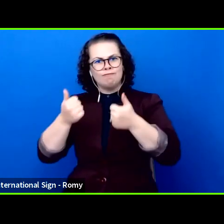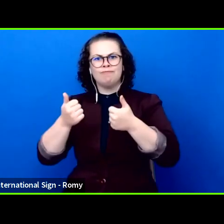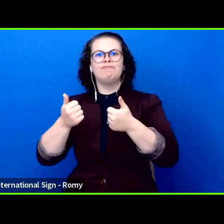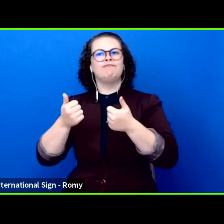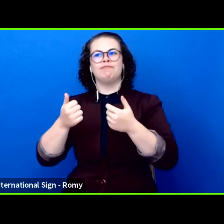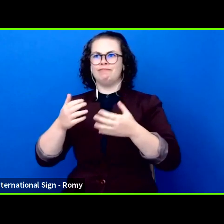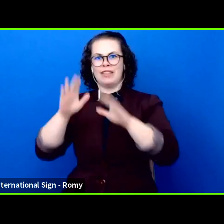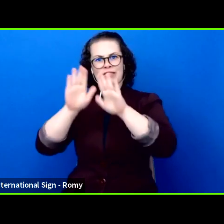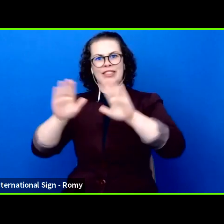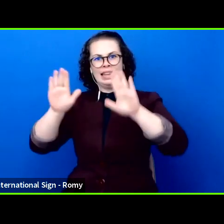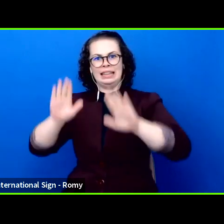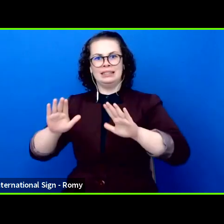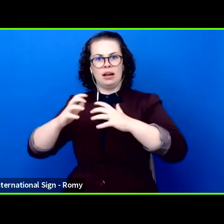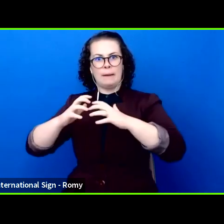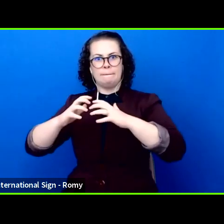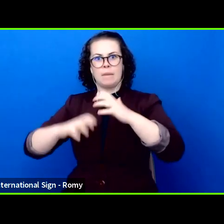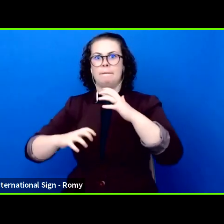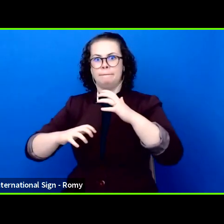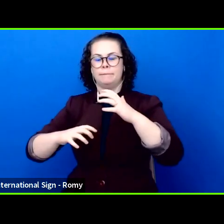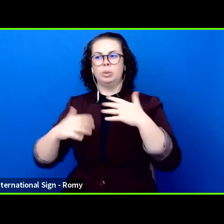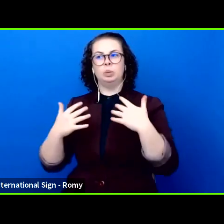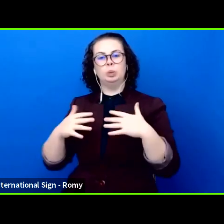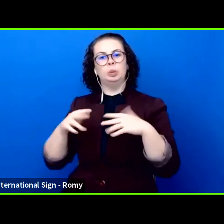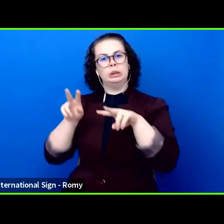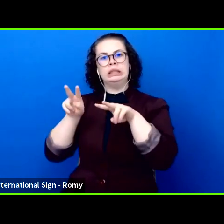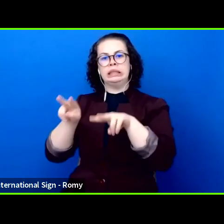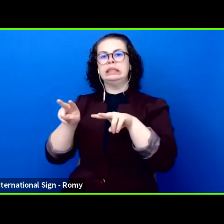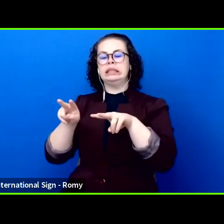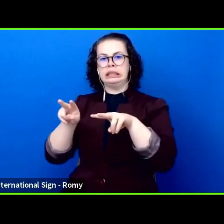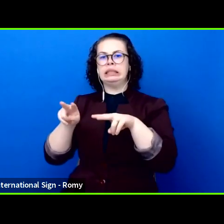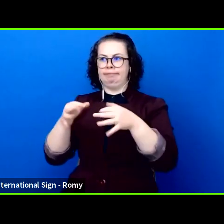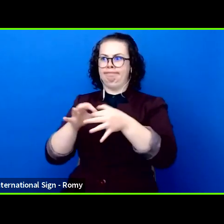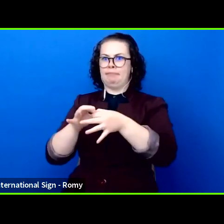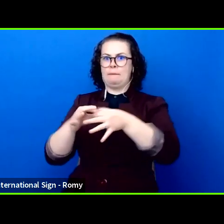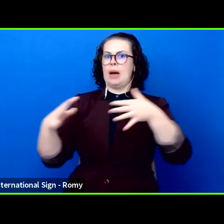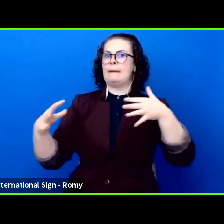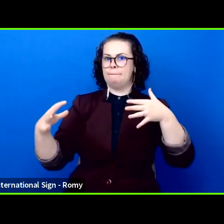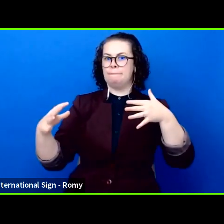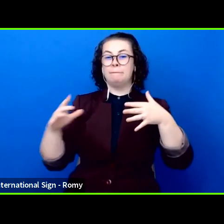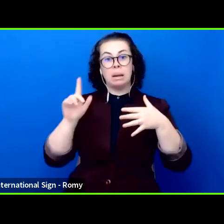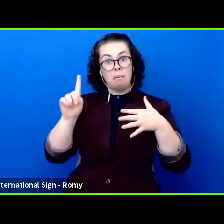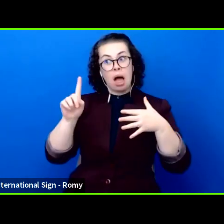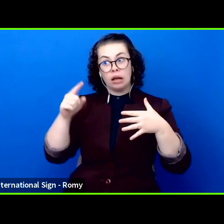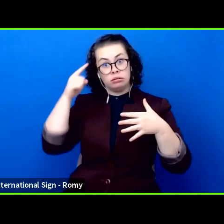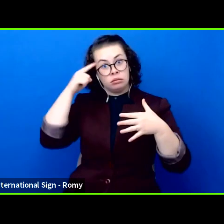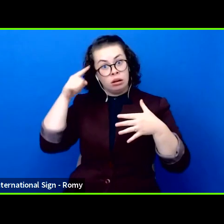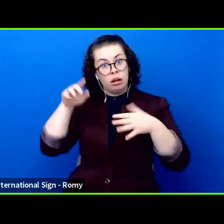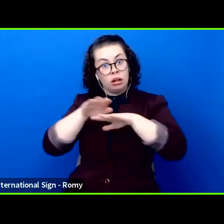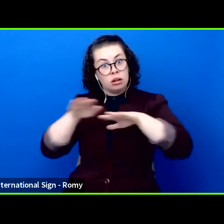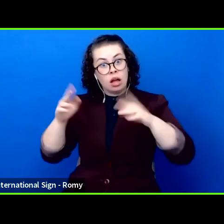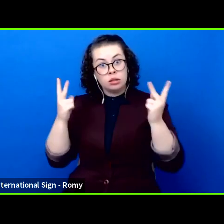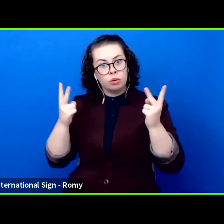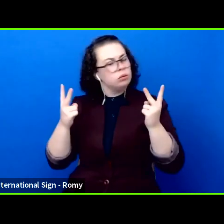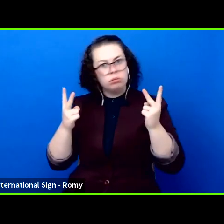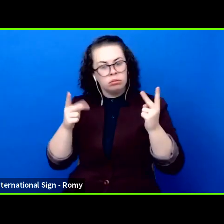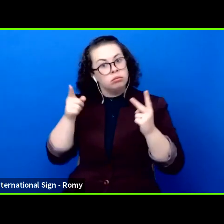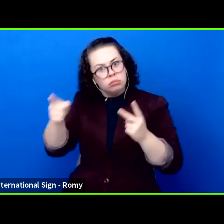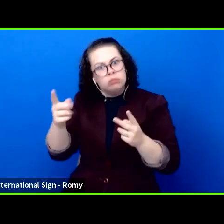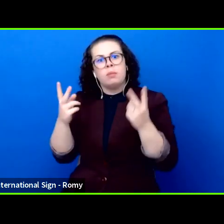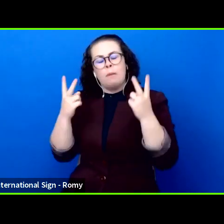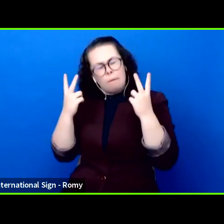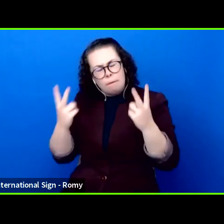know that culture is a lifeblood of society because it encourages change and indicates